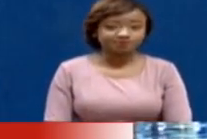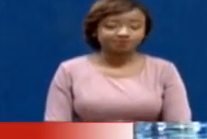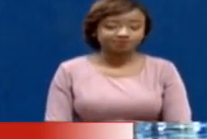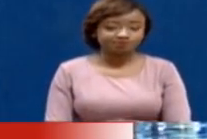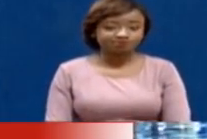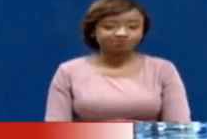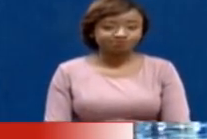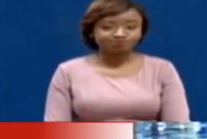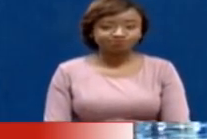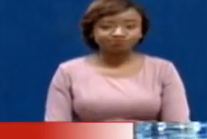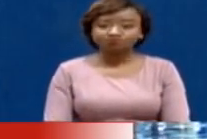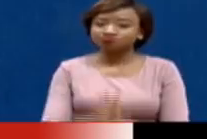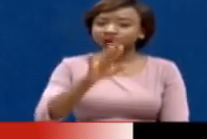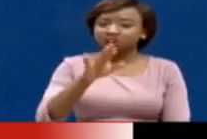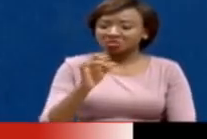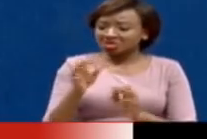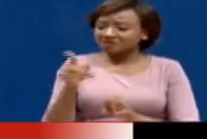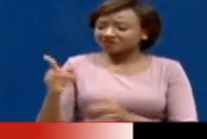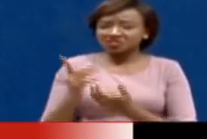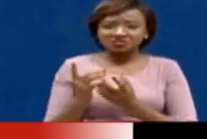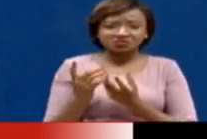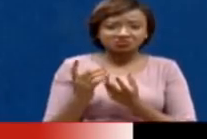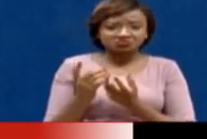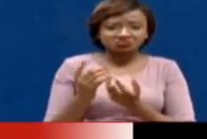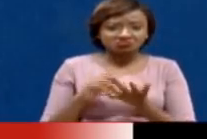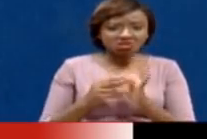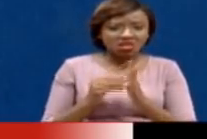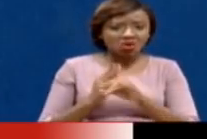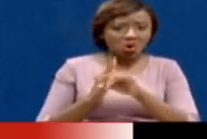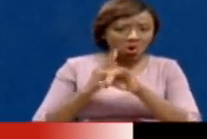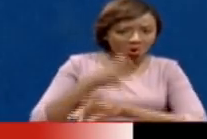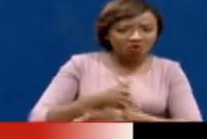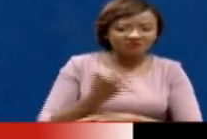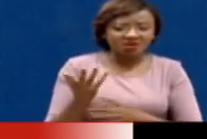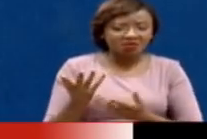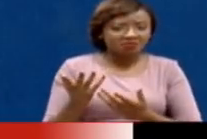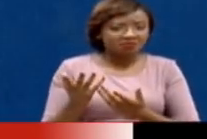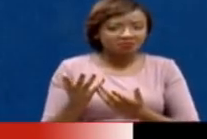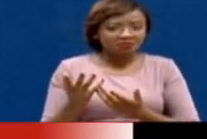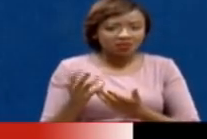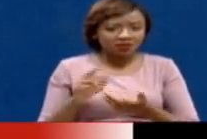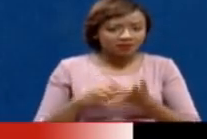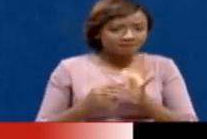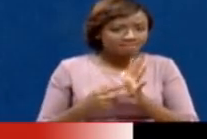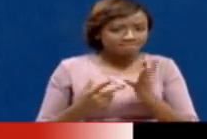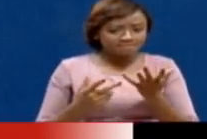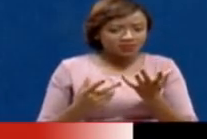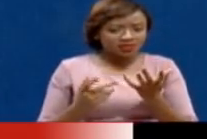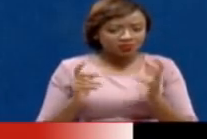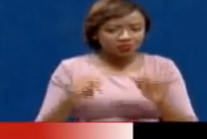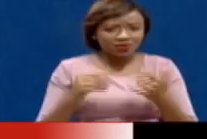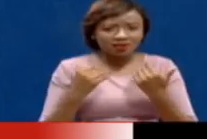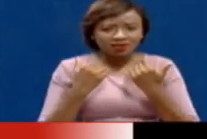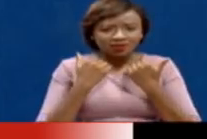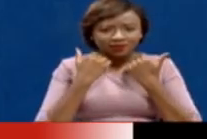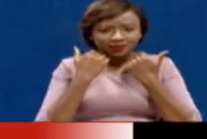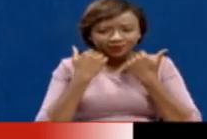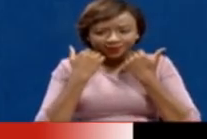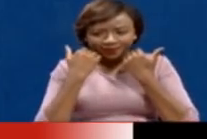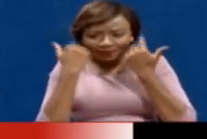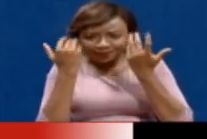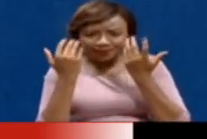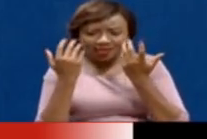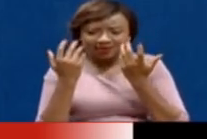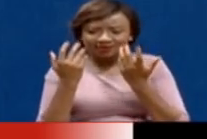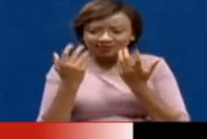afternoon. DG, if those numbers go beyond what you're sharing, even with the numbers that you just shared, it means they will overwhelm the health system. What